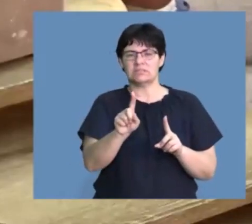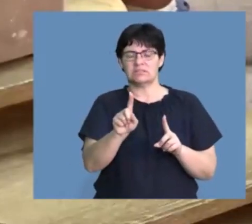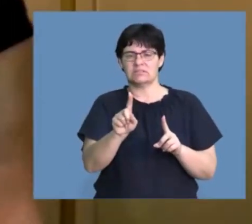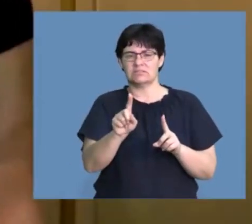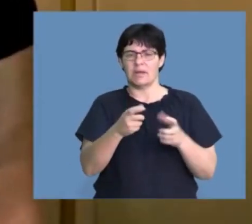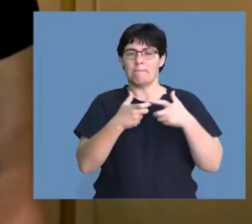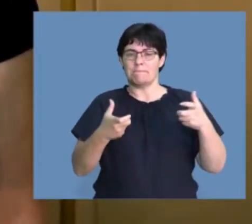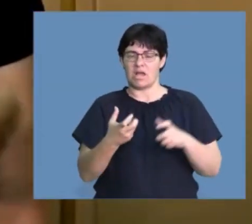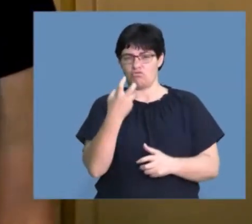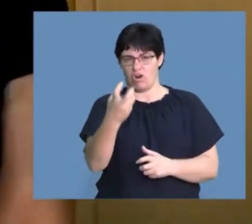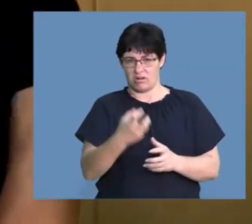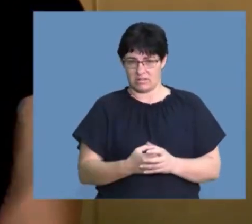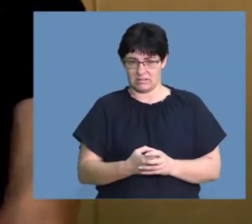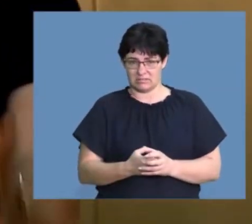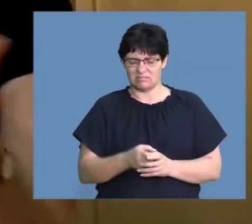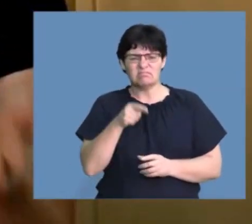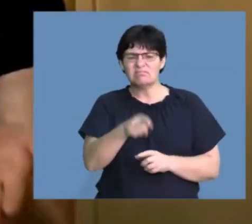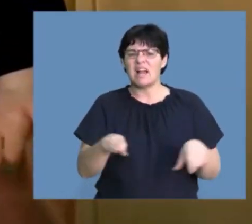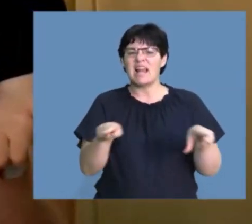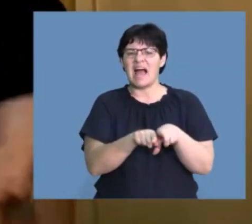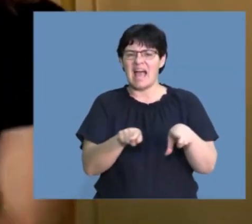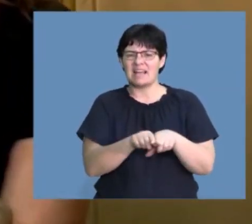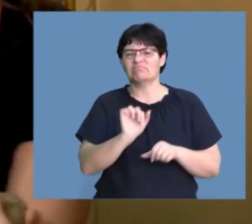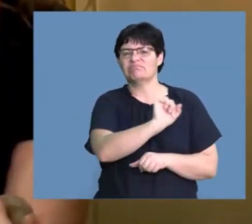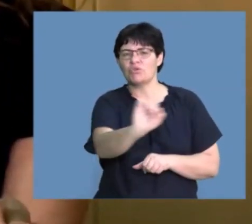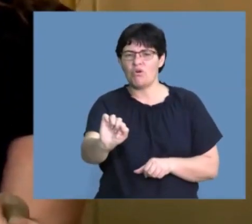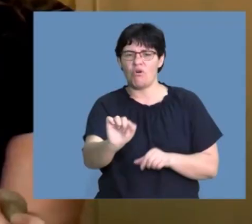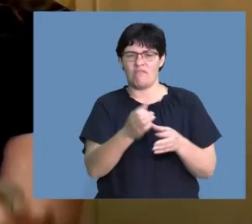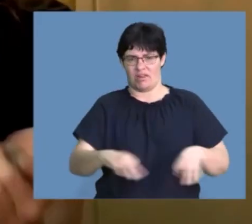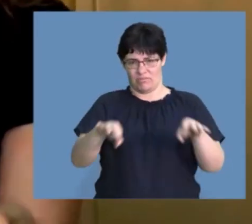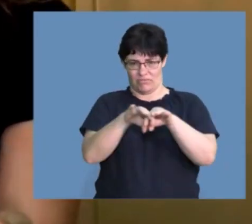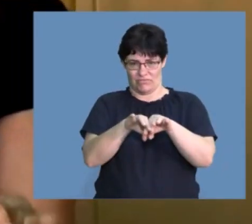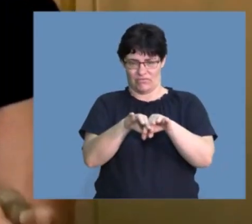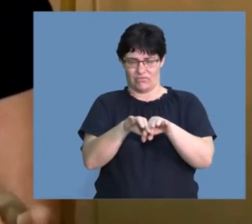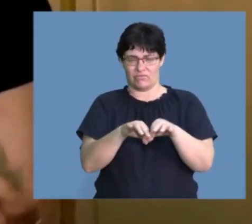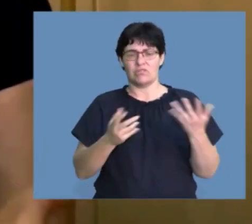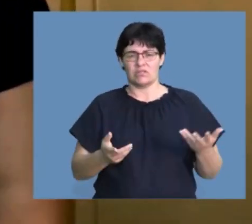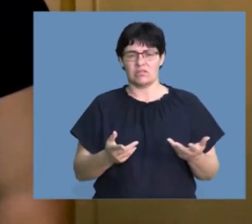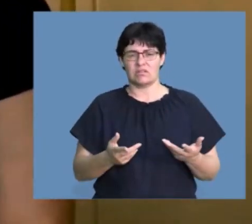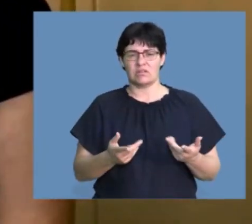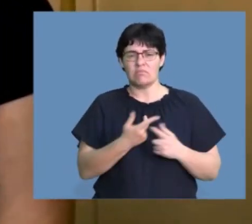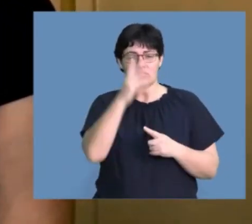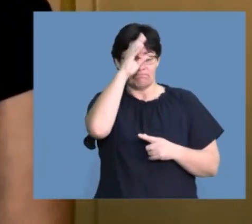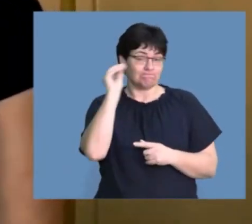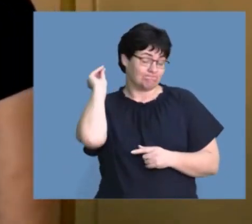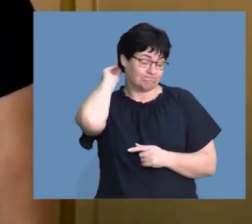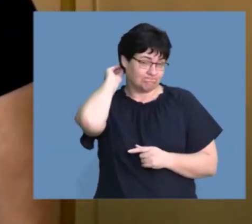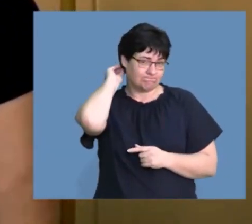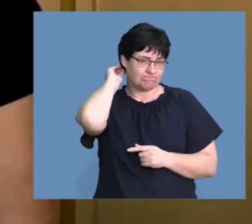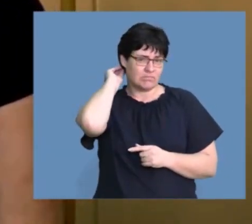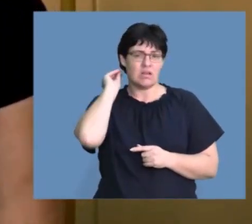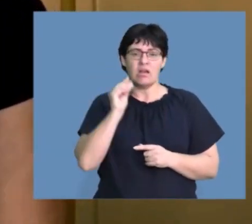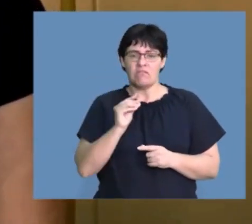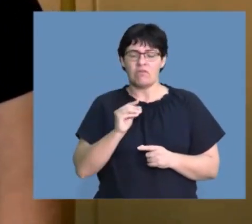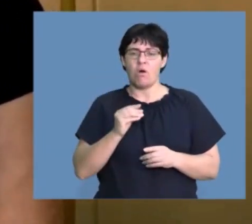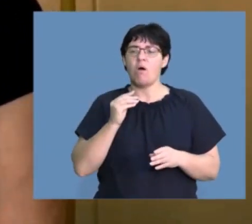big rocks. So our big rocks are our values in life. That's what we're going to do, because I want you to remember that when you